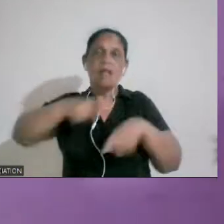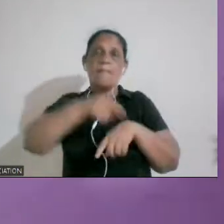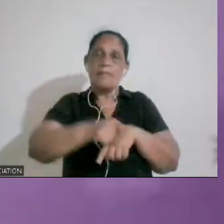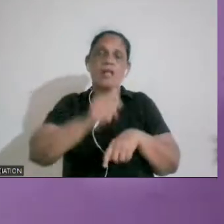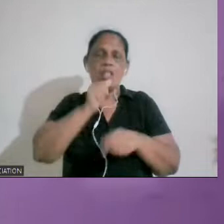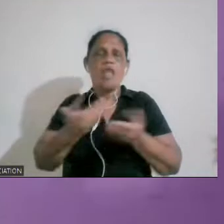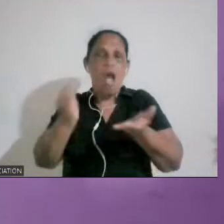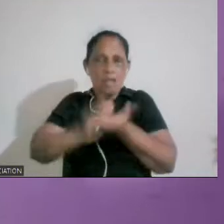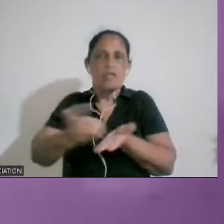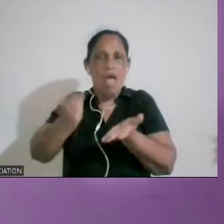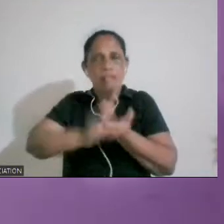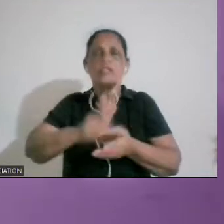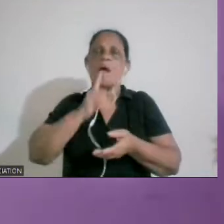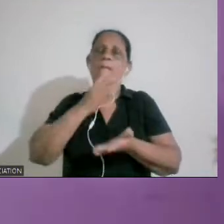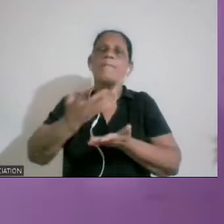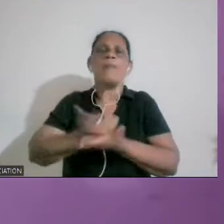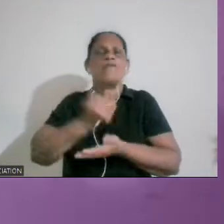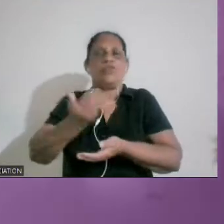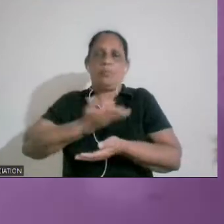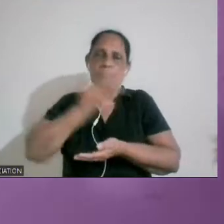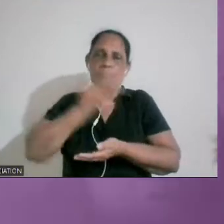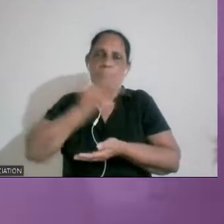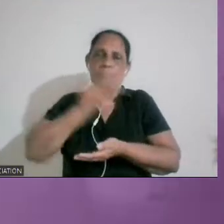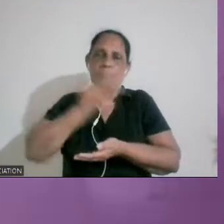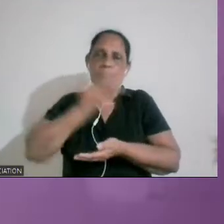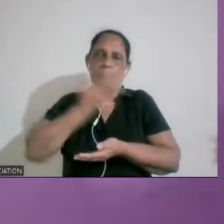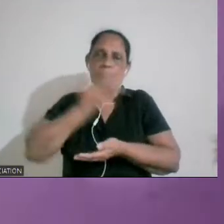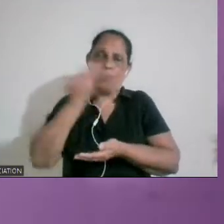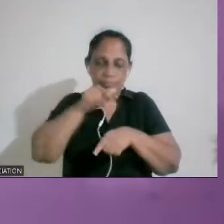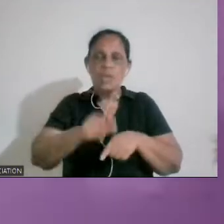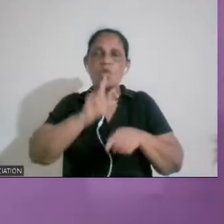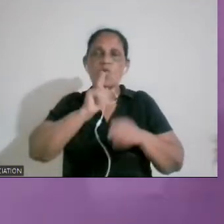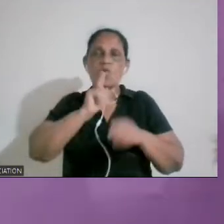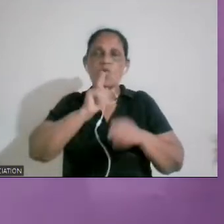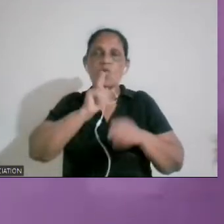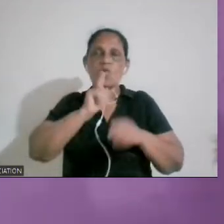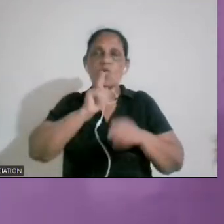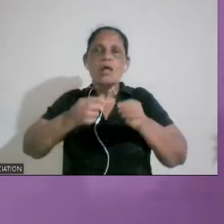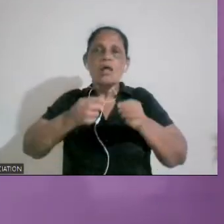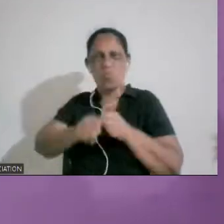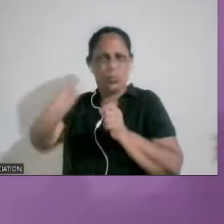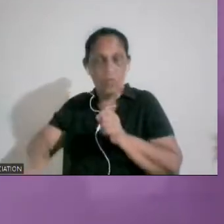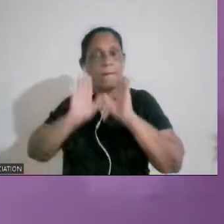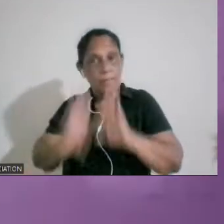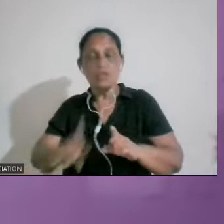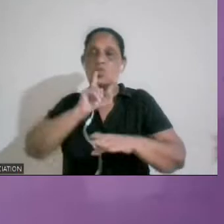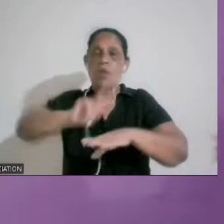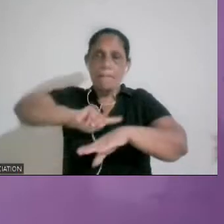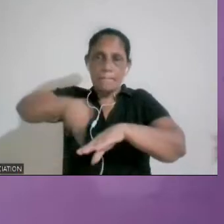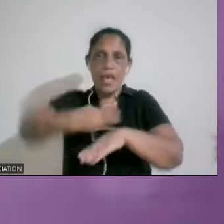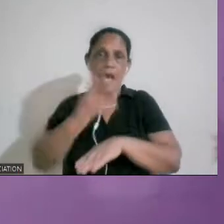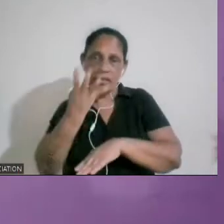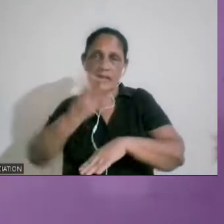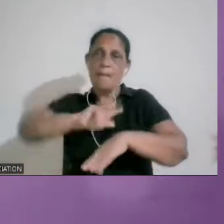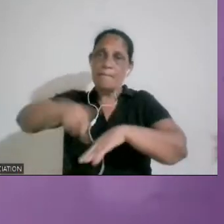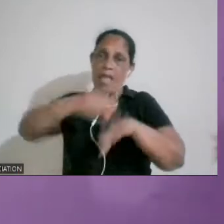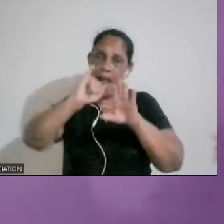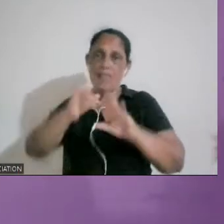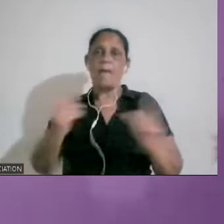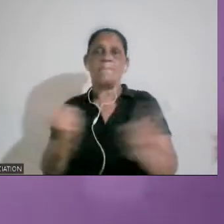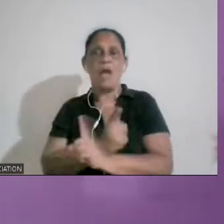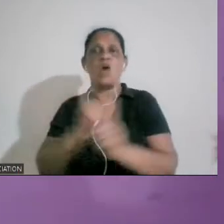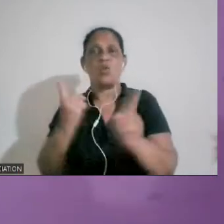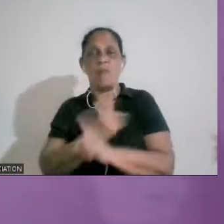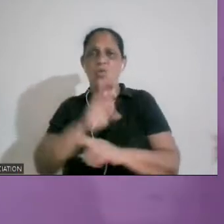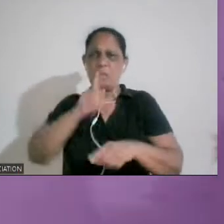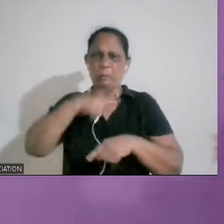every 4 to 6 hours depending on how heavy your period is. So if you have a heavier period, heavier flow, you want to change it every 4 hours